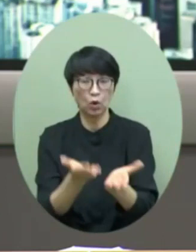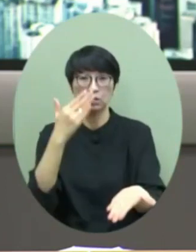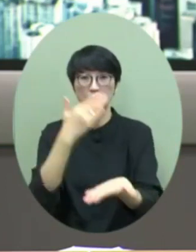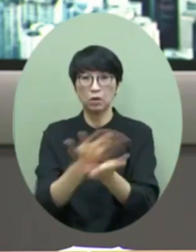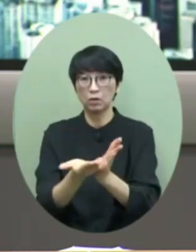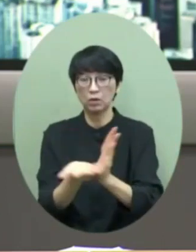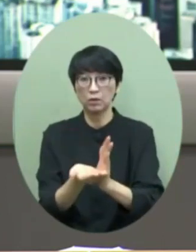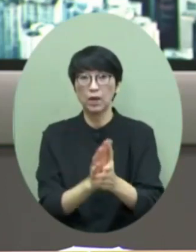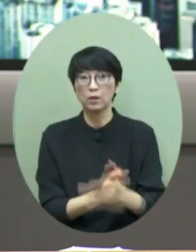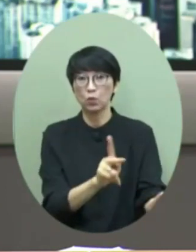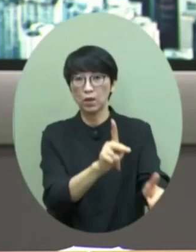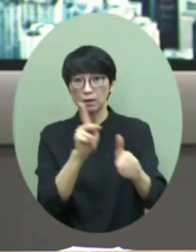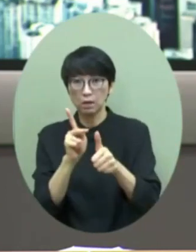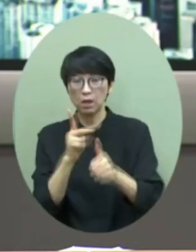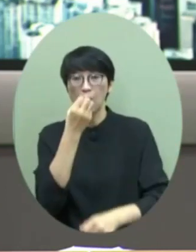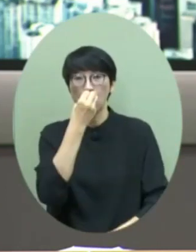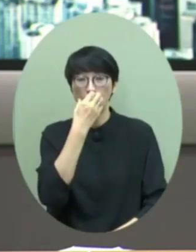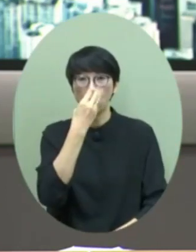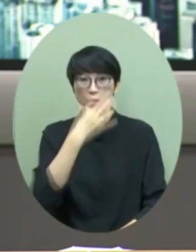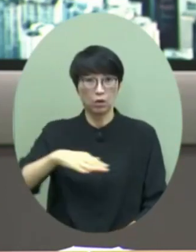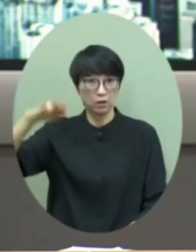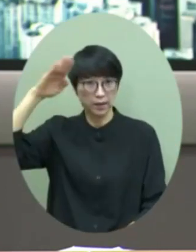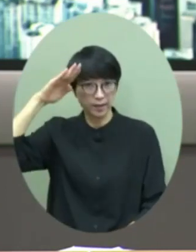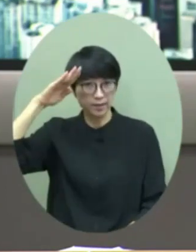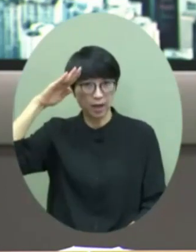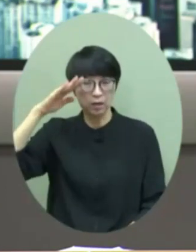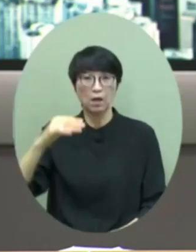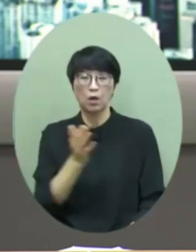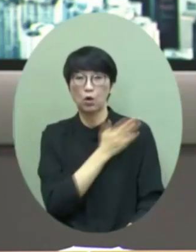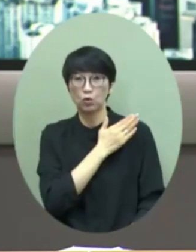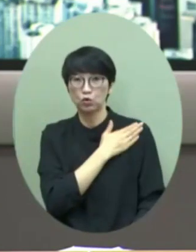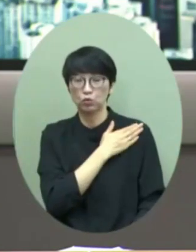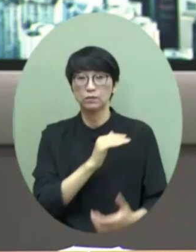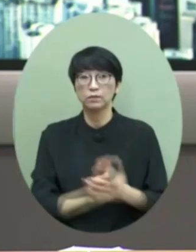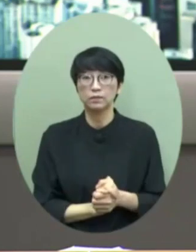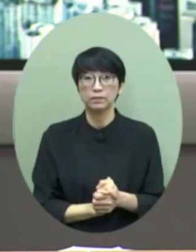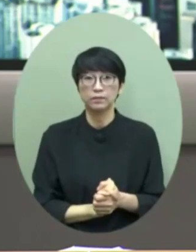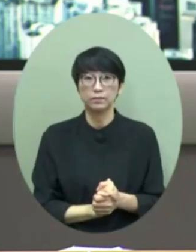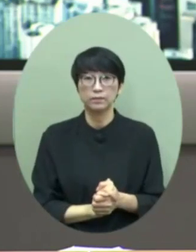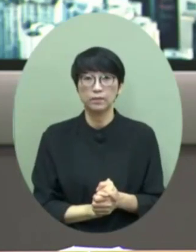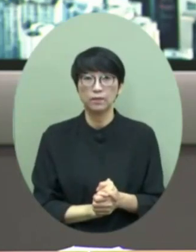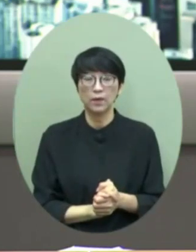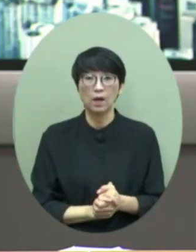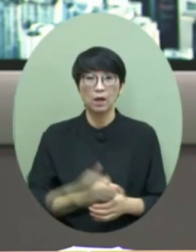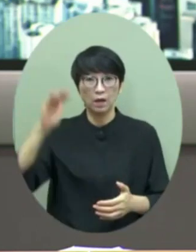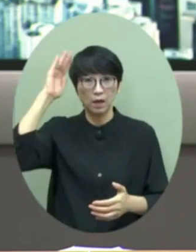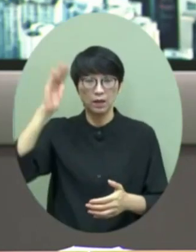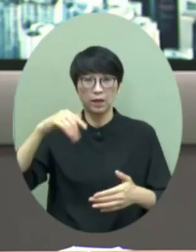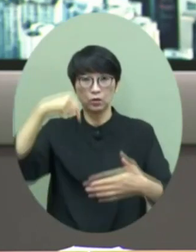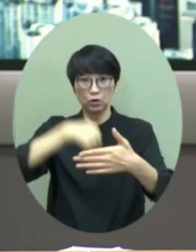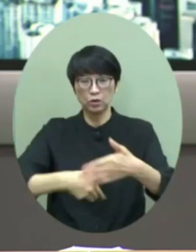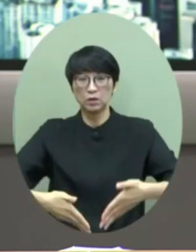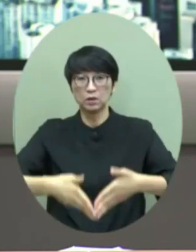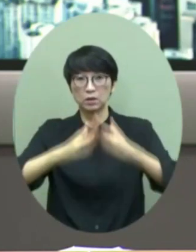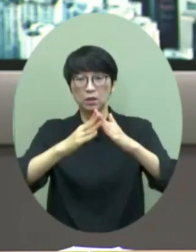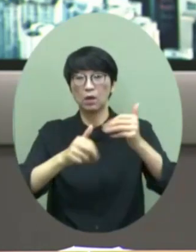enforcement agencies, in particular in here, the special branch set up under the police force. And that will allow us to make the